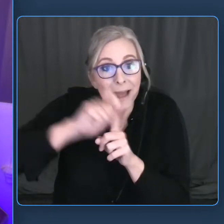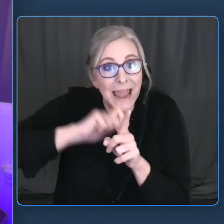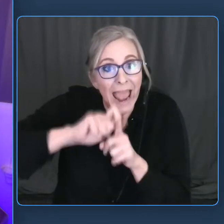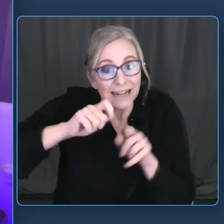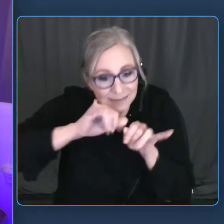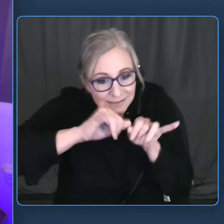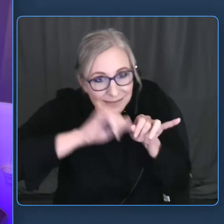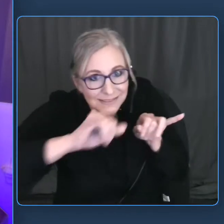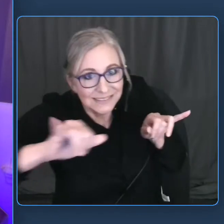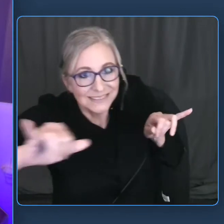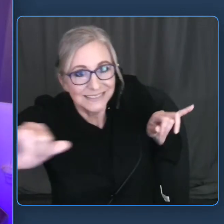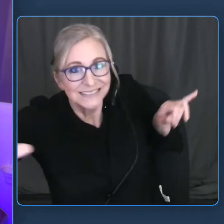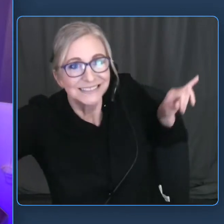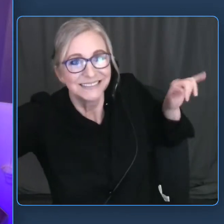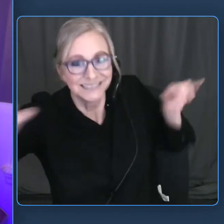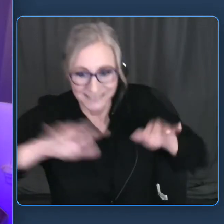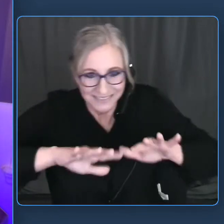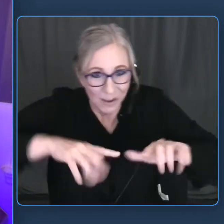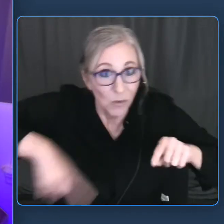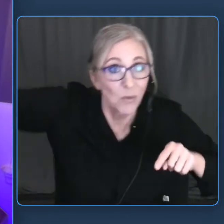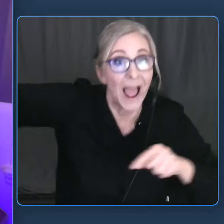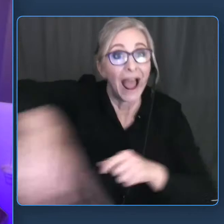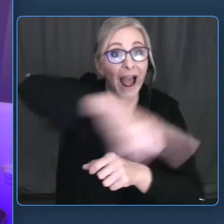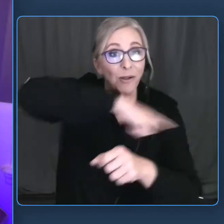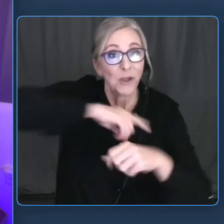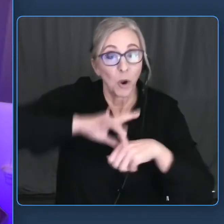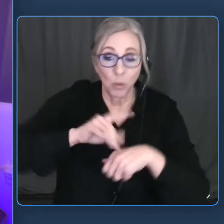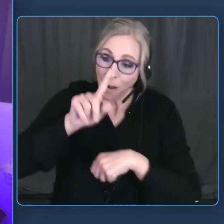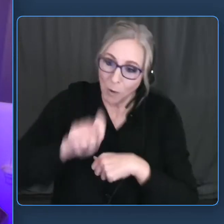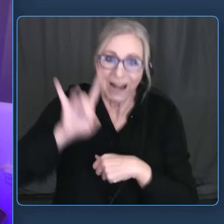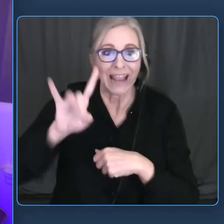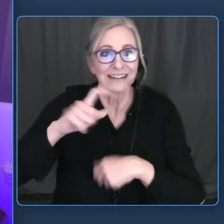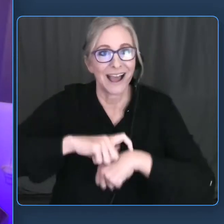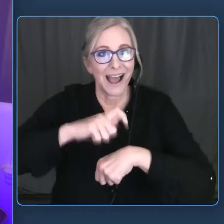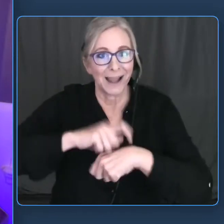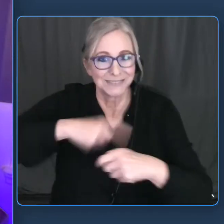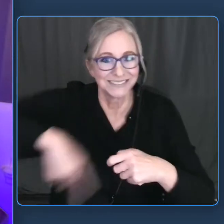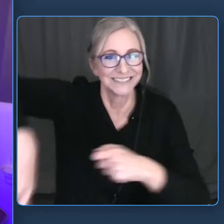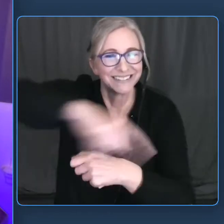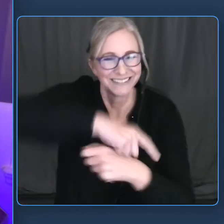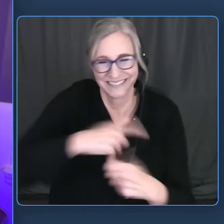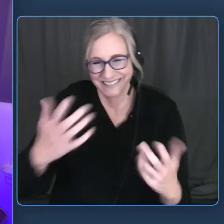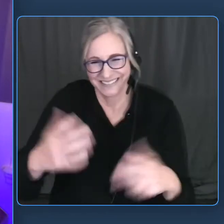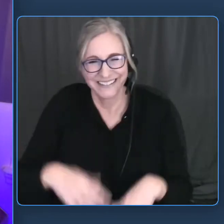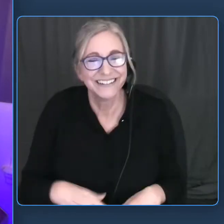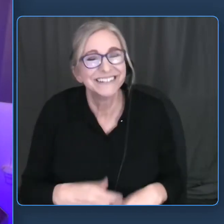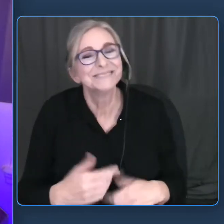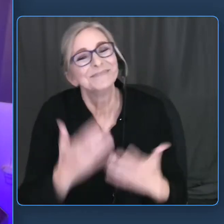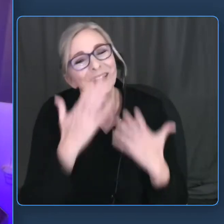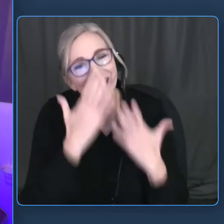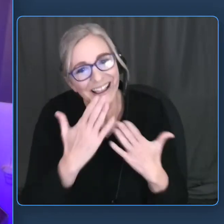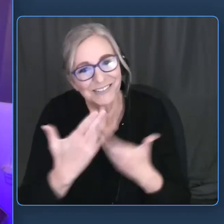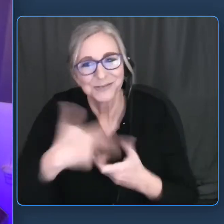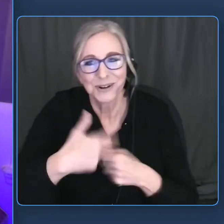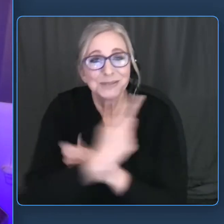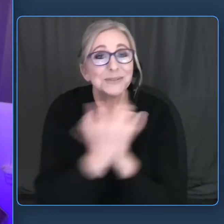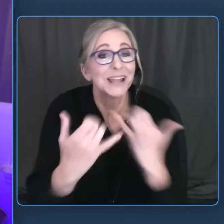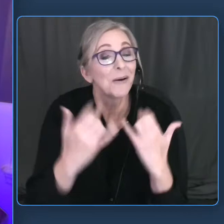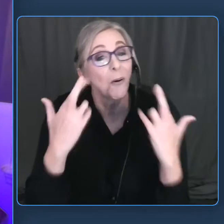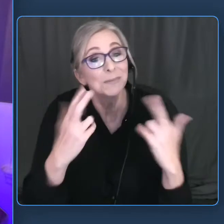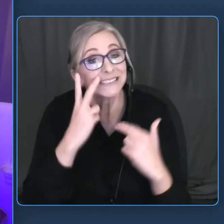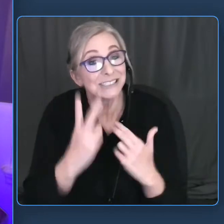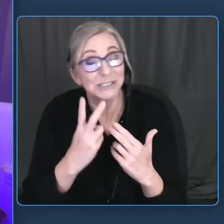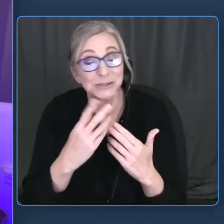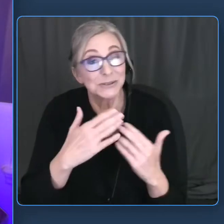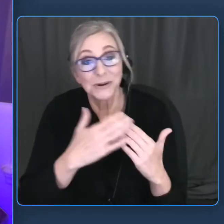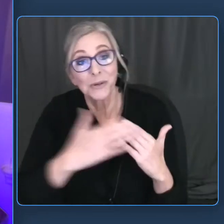bananas. So that would circumvent the Earth 1.8 times. So thank you for joining us today, and we hope to see you